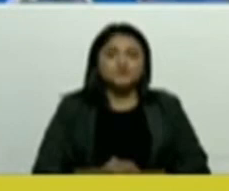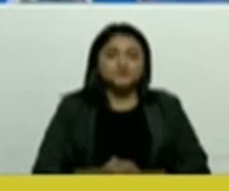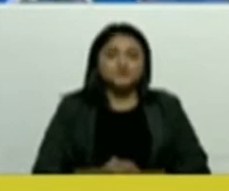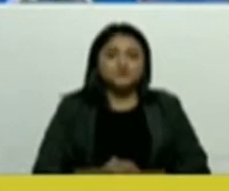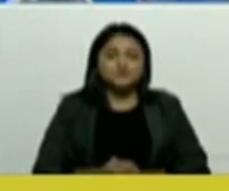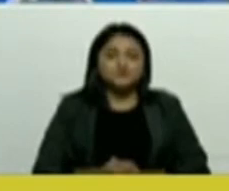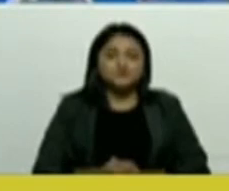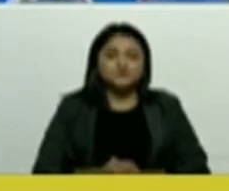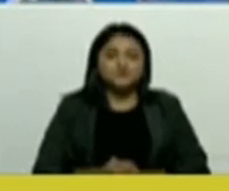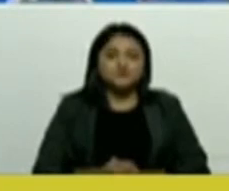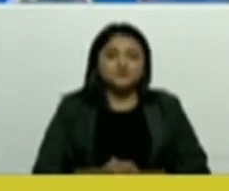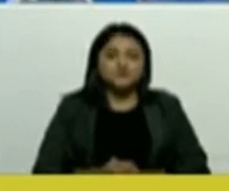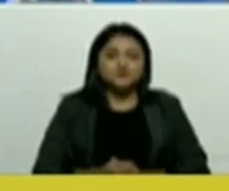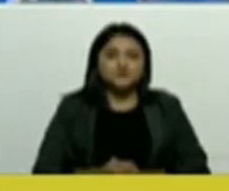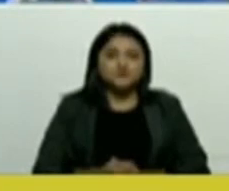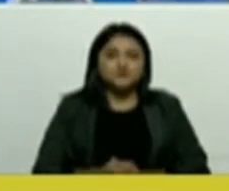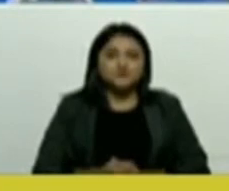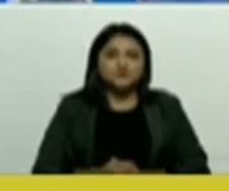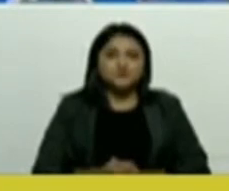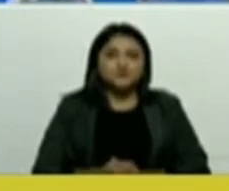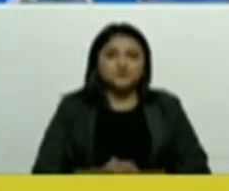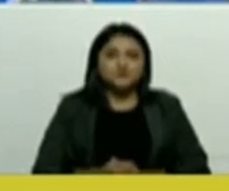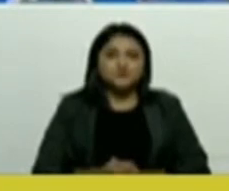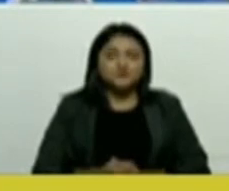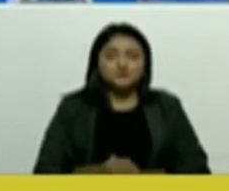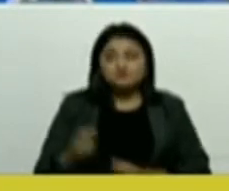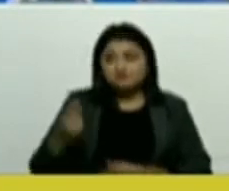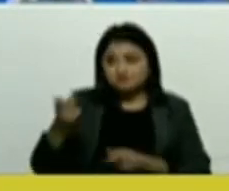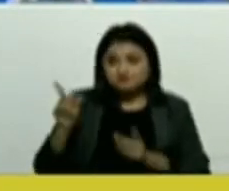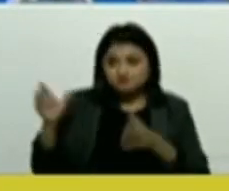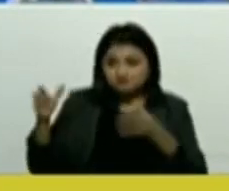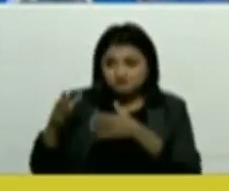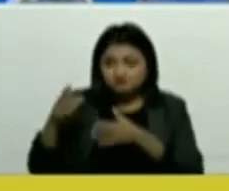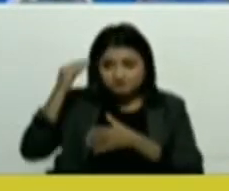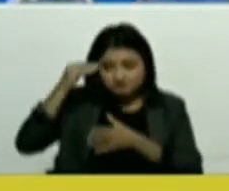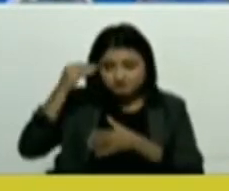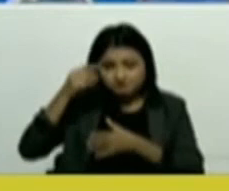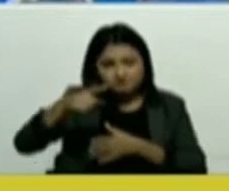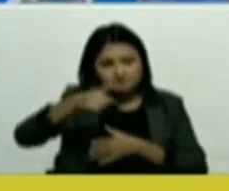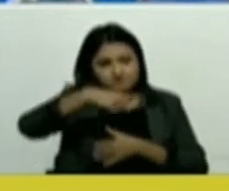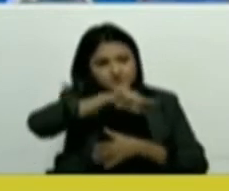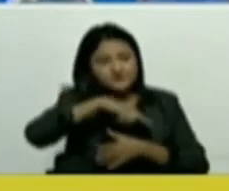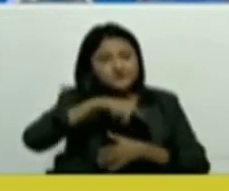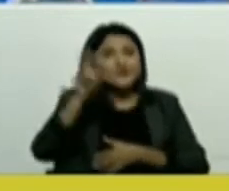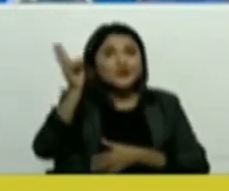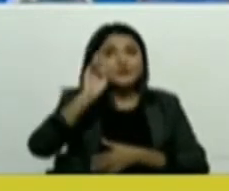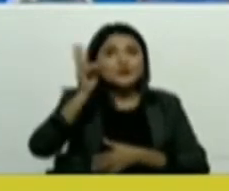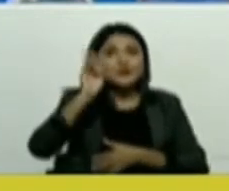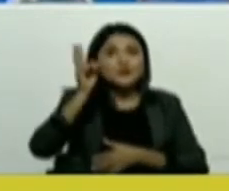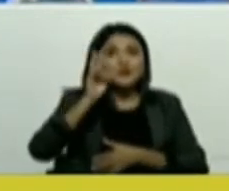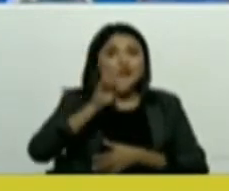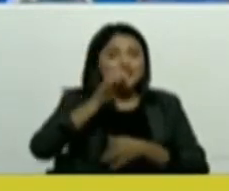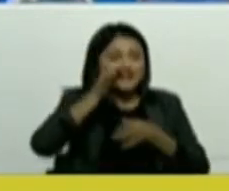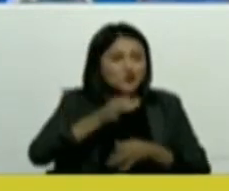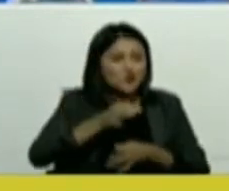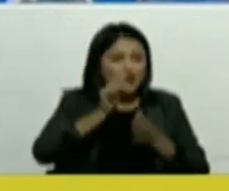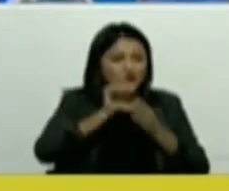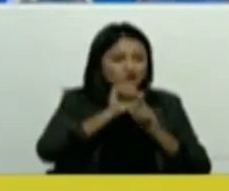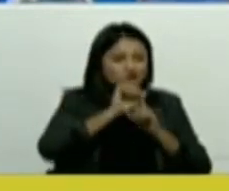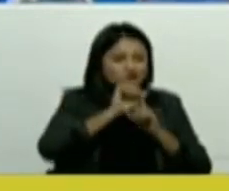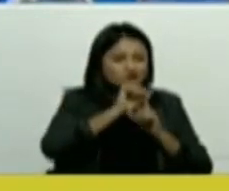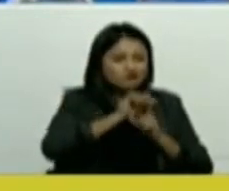they thought that the Bolivarian Republic would be no more. Ellos pensaron que la República Bolivariana no iba a